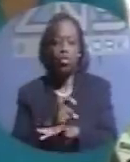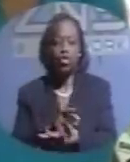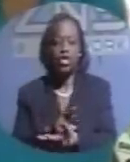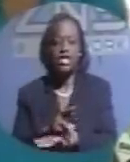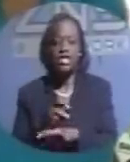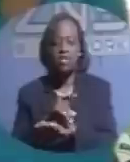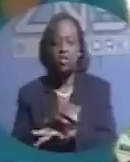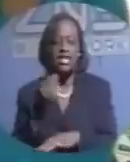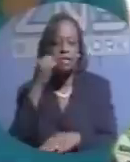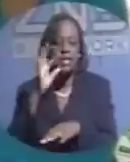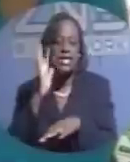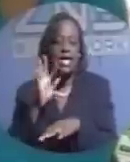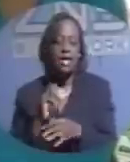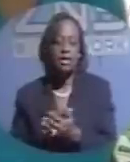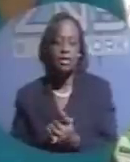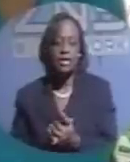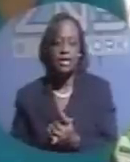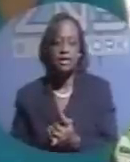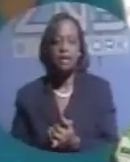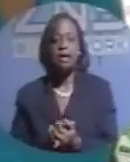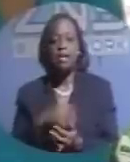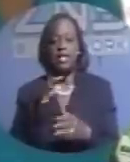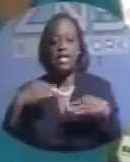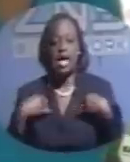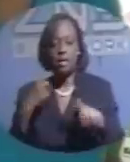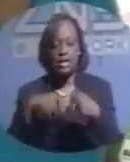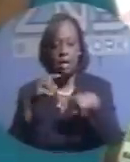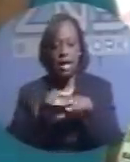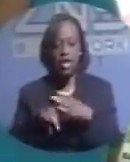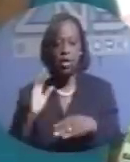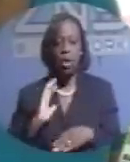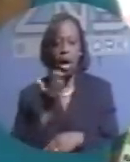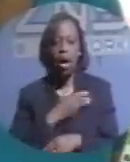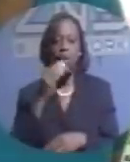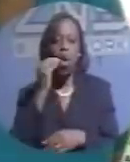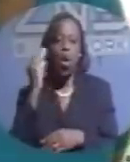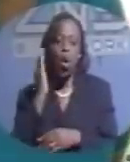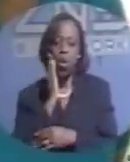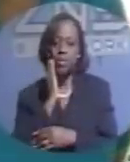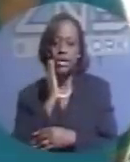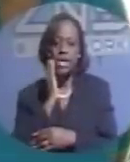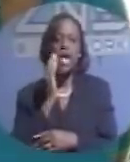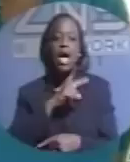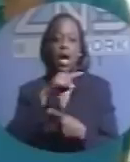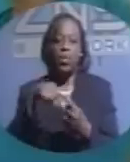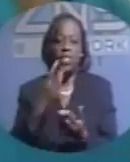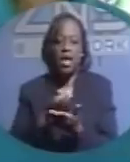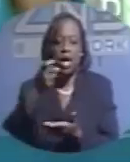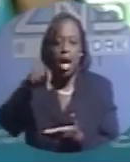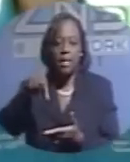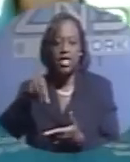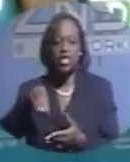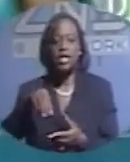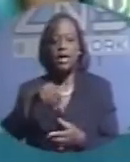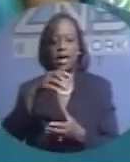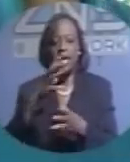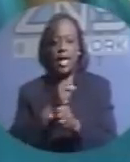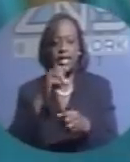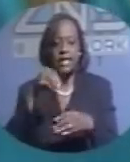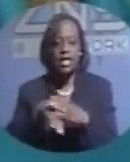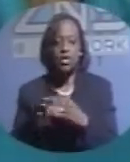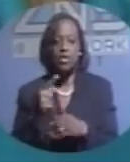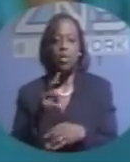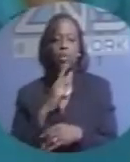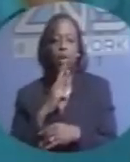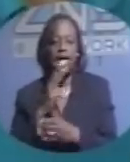these animals don't stay in the bushes, but they do come into our homes. And also, when this trash gets into the water, it's very deadly for all of the marine